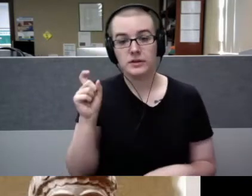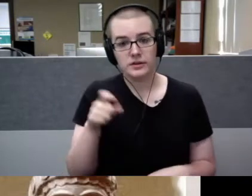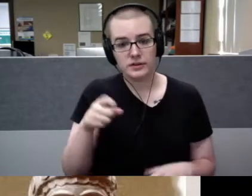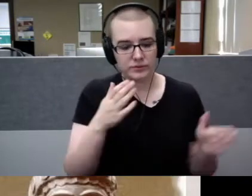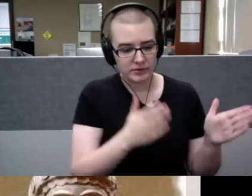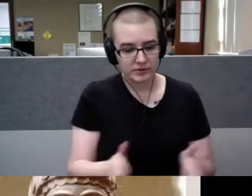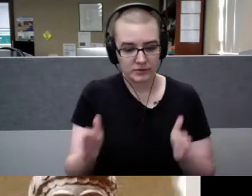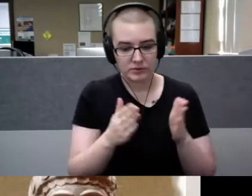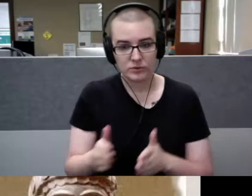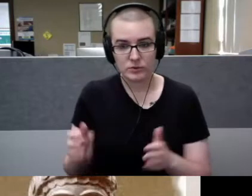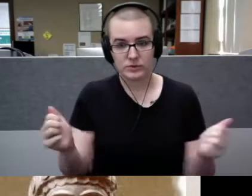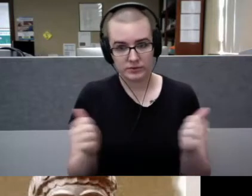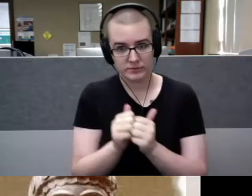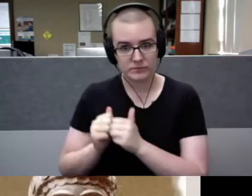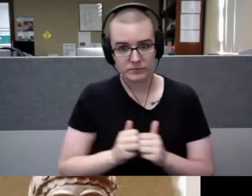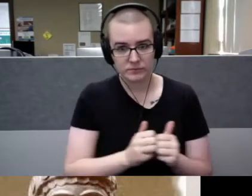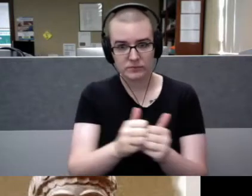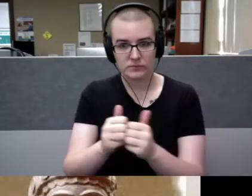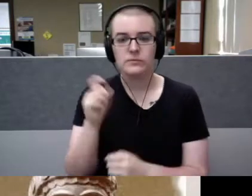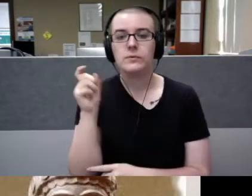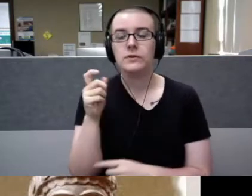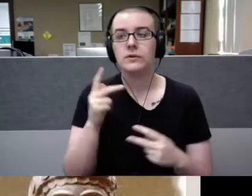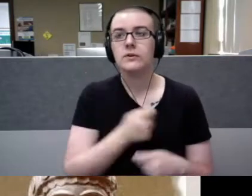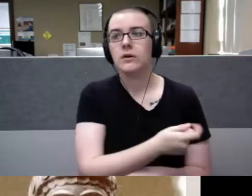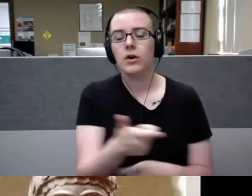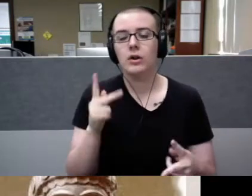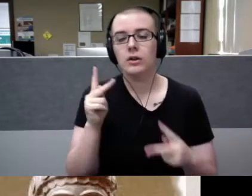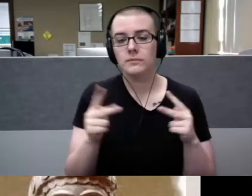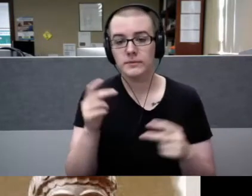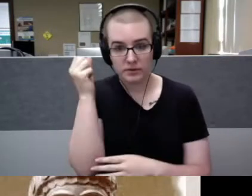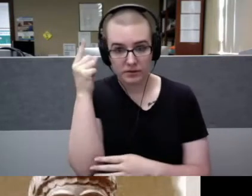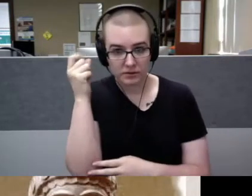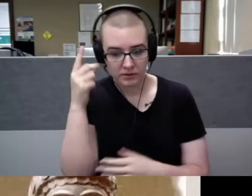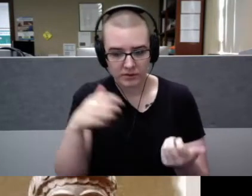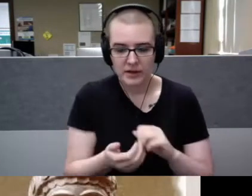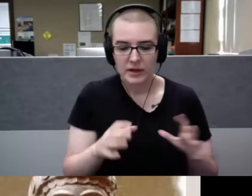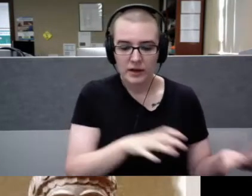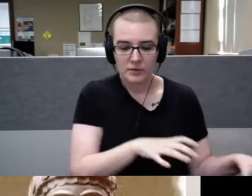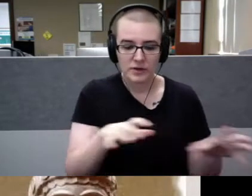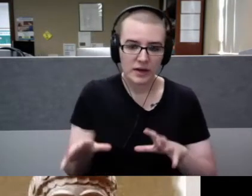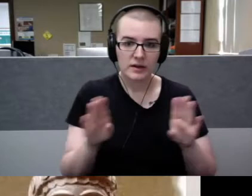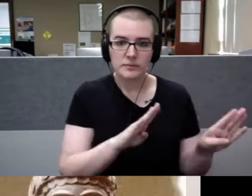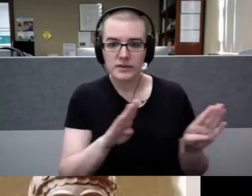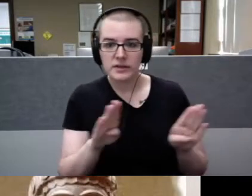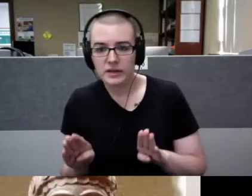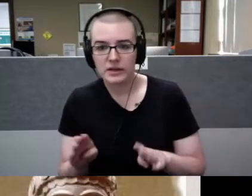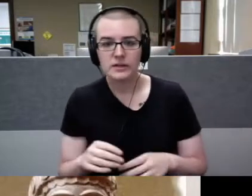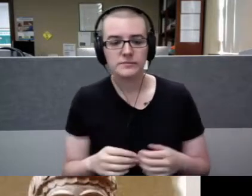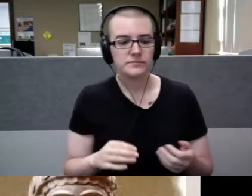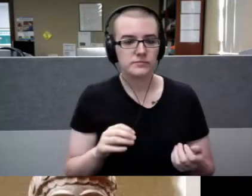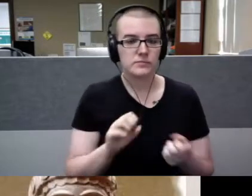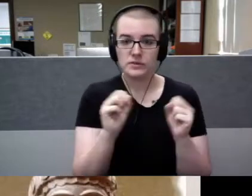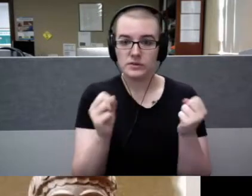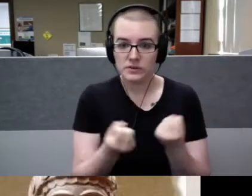need everyone to understand how they need to act and behave in a society for people to be safe and